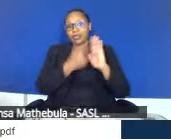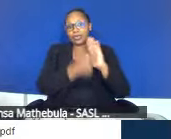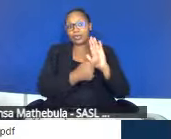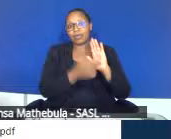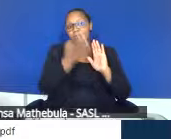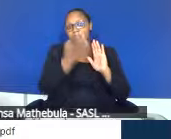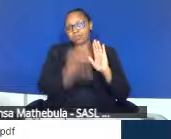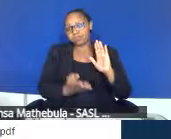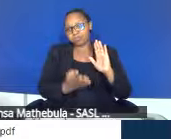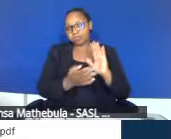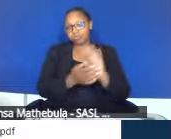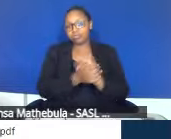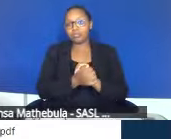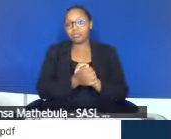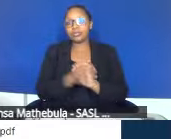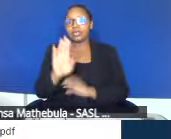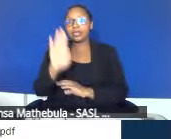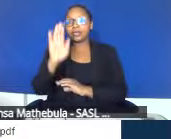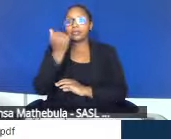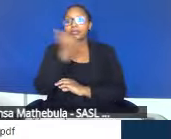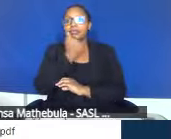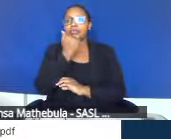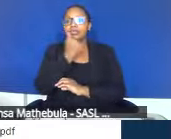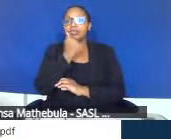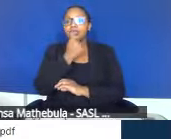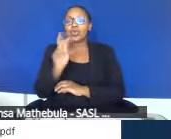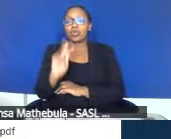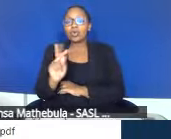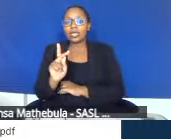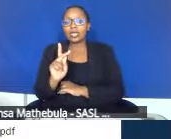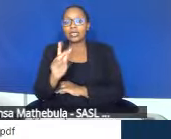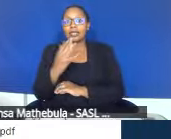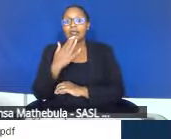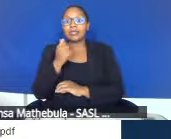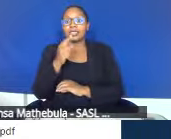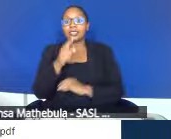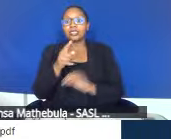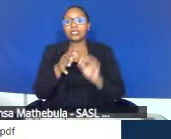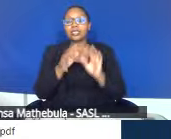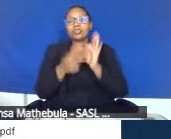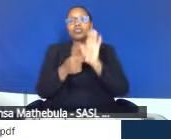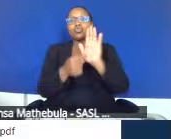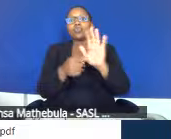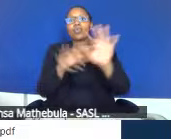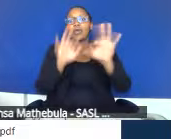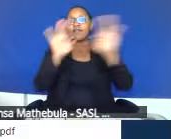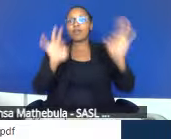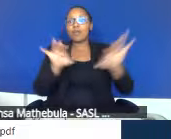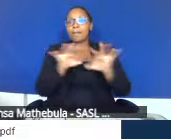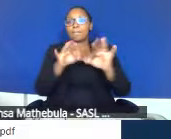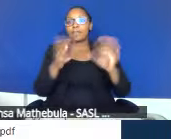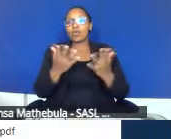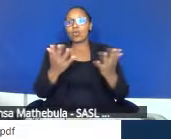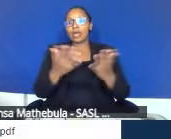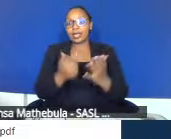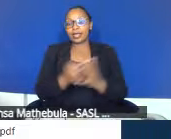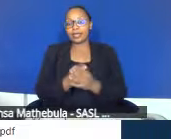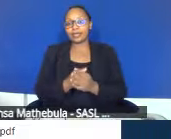Apologies, Kunrad. Yes. Can you please display the form? We are not seeing Can't you the see it?